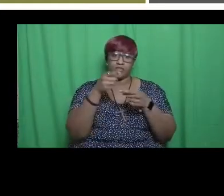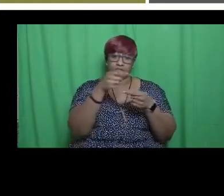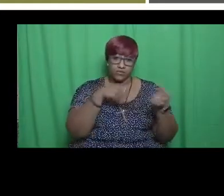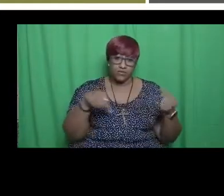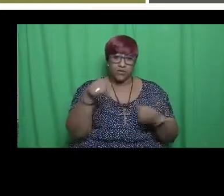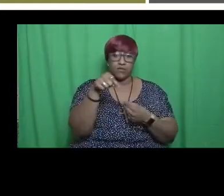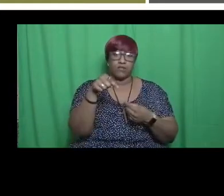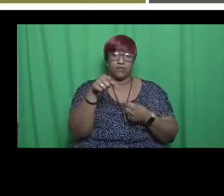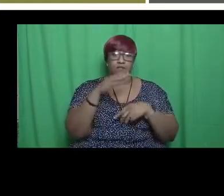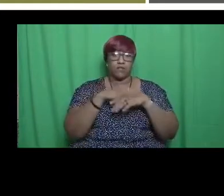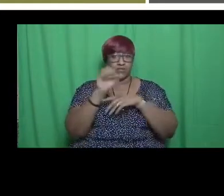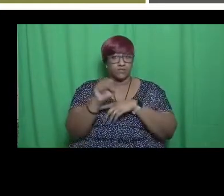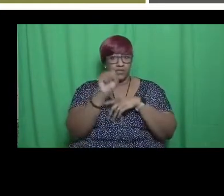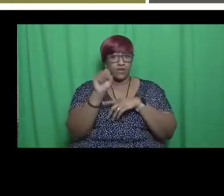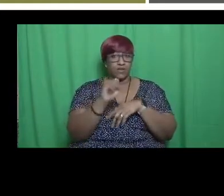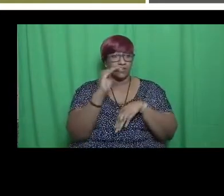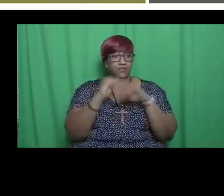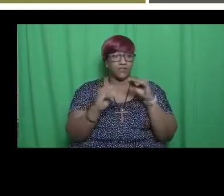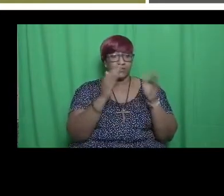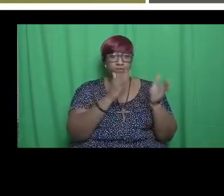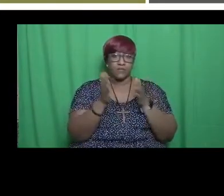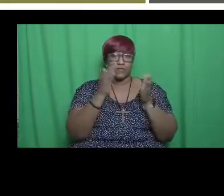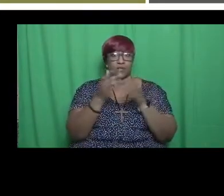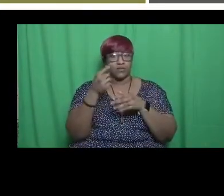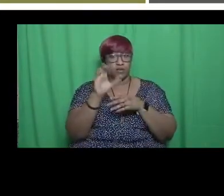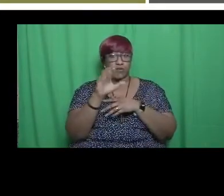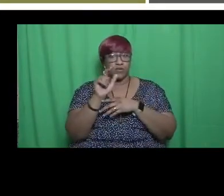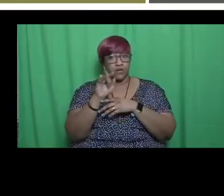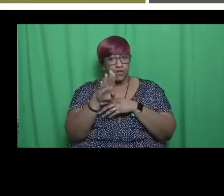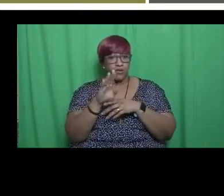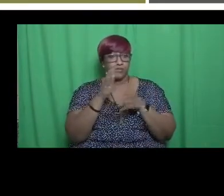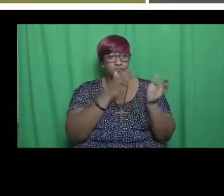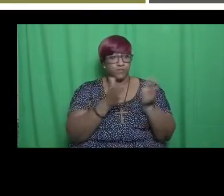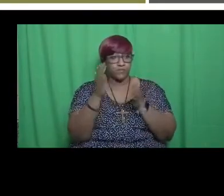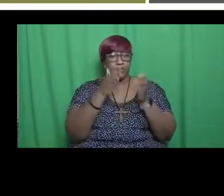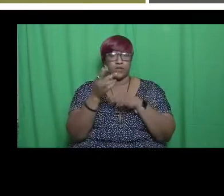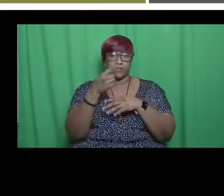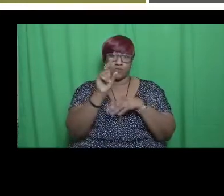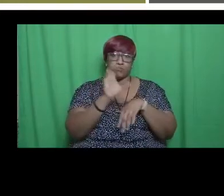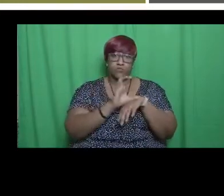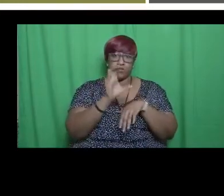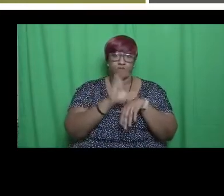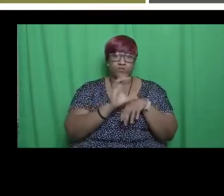turn. On Saturday, instead of preparing to go to the club, start preparing to go to church.